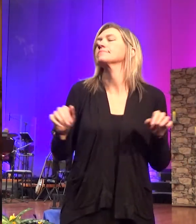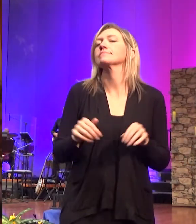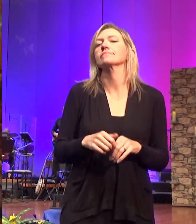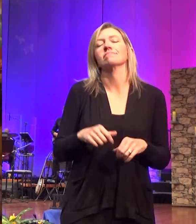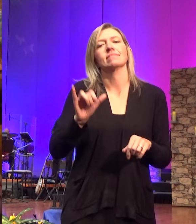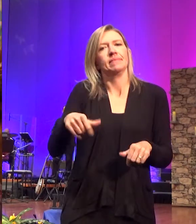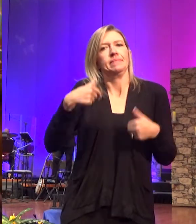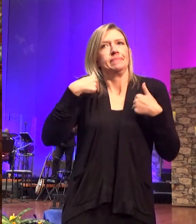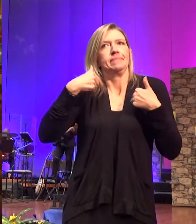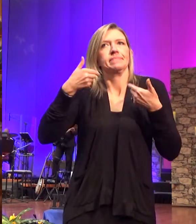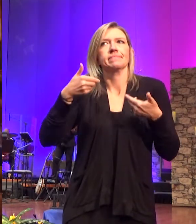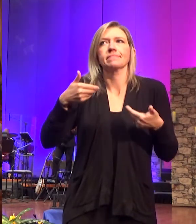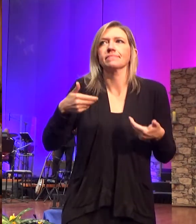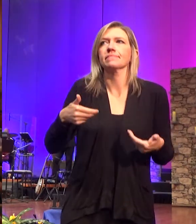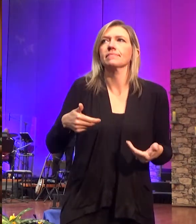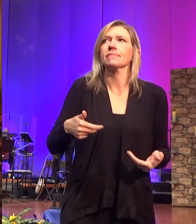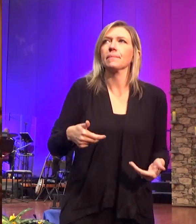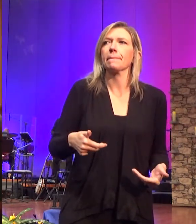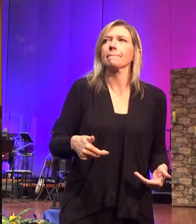Peace is what I am.